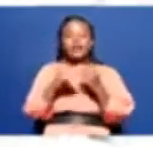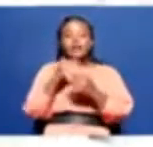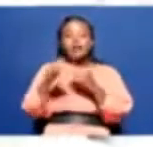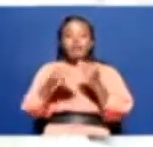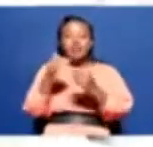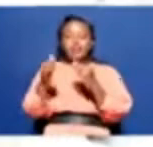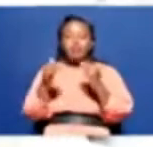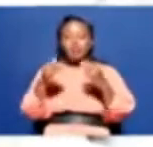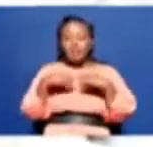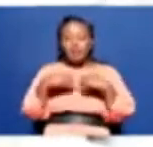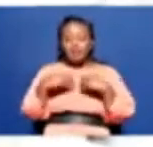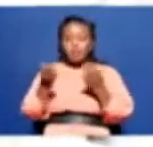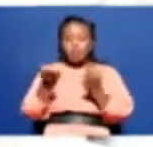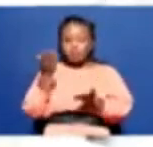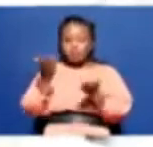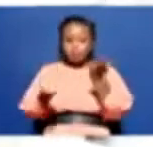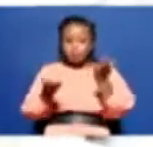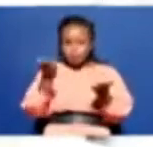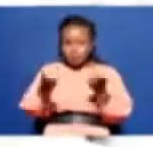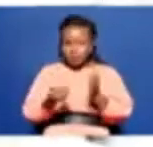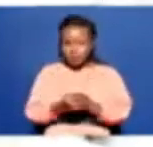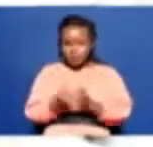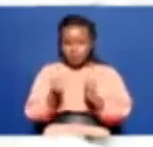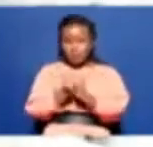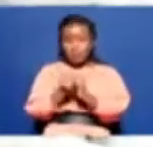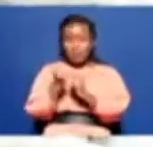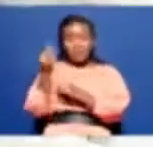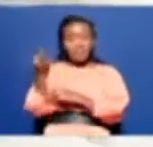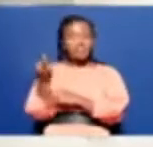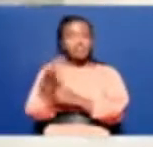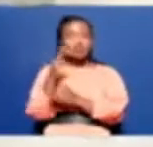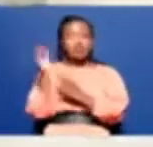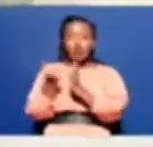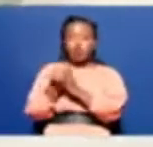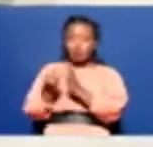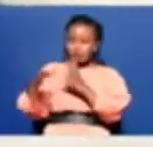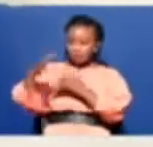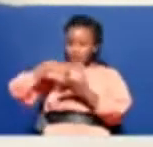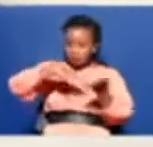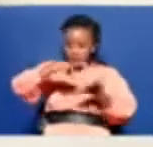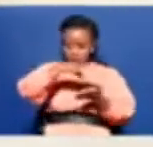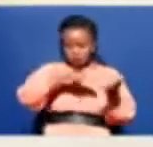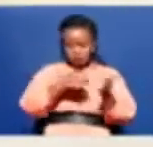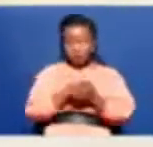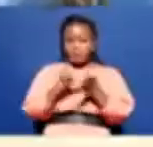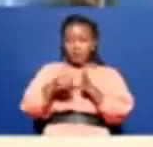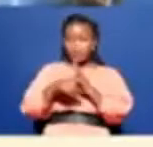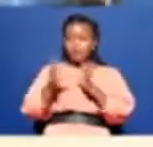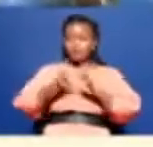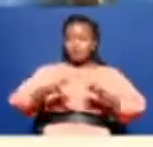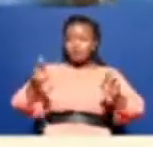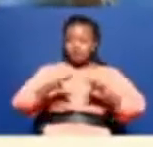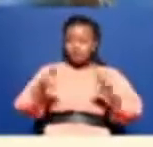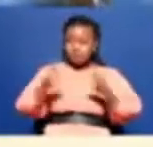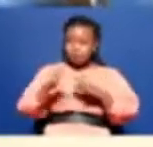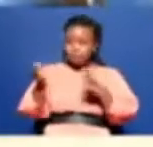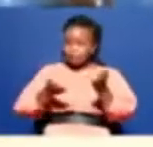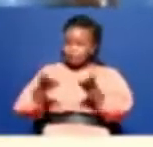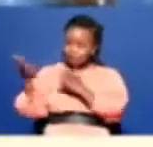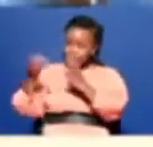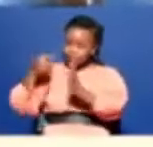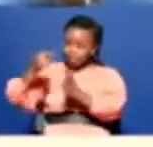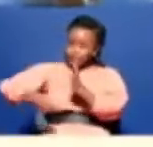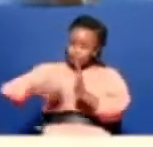gram. 13 items in total are weighed here. They're then prepared for transport to the machine to make the first